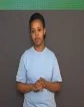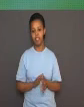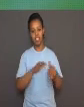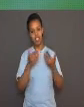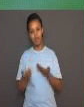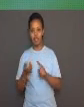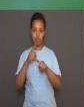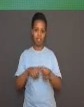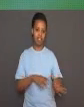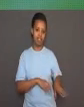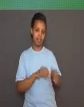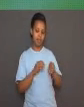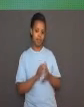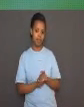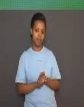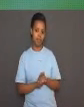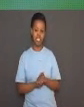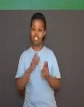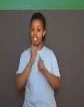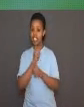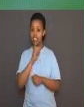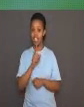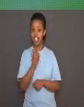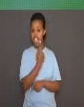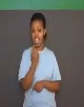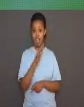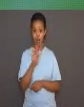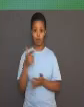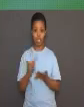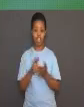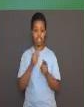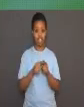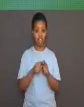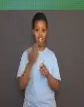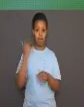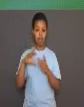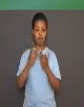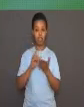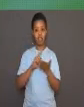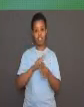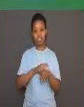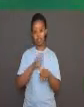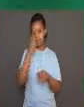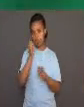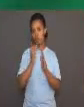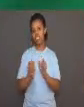Welcome back, students. I am sure everyone remembered this word from our previous lesson.